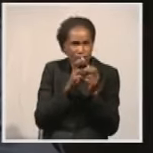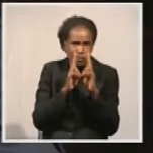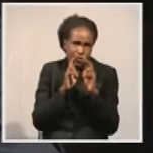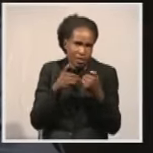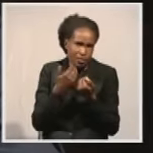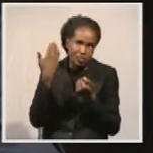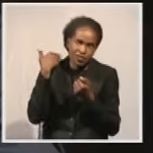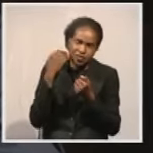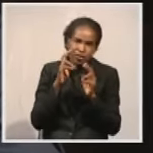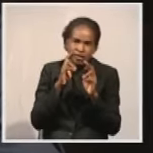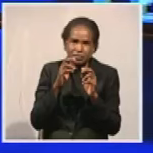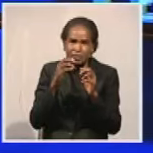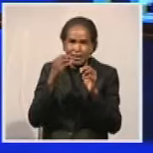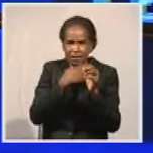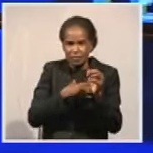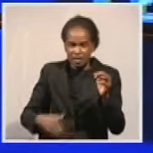on?